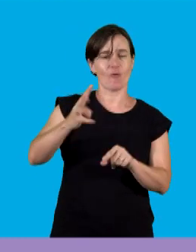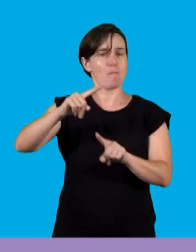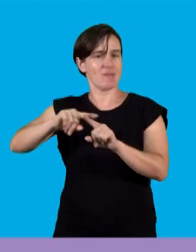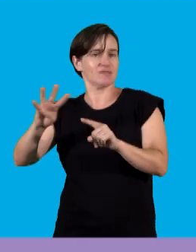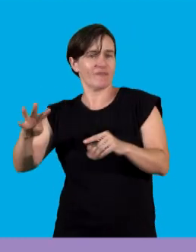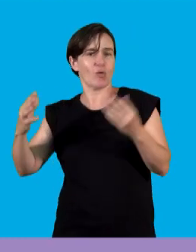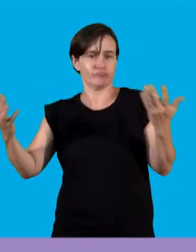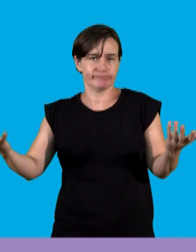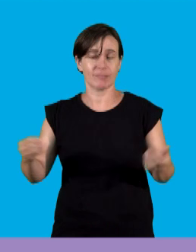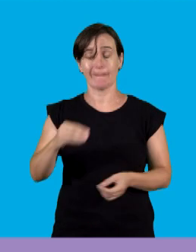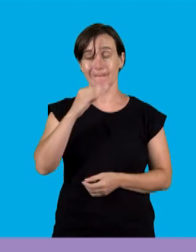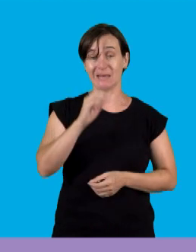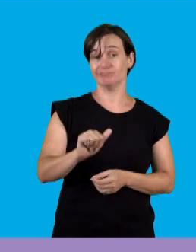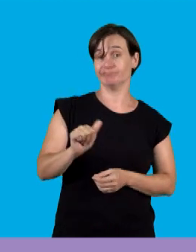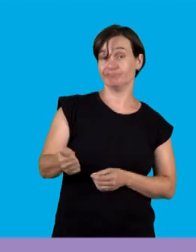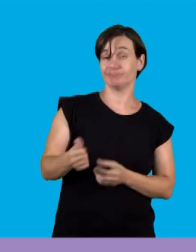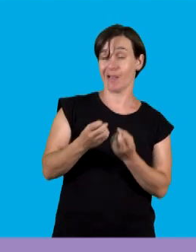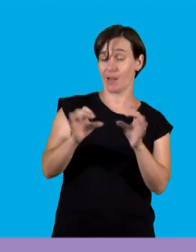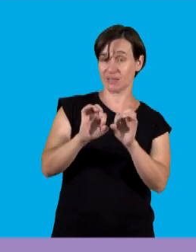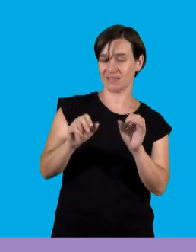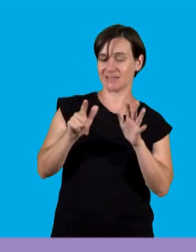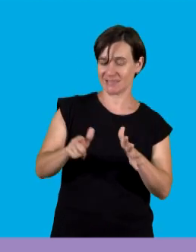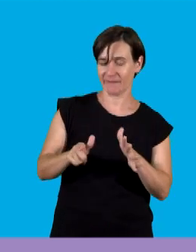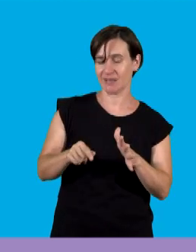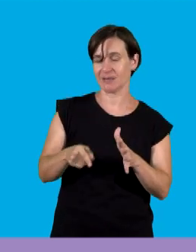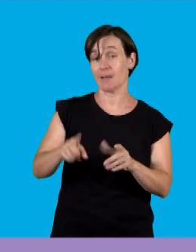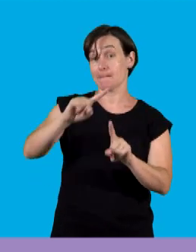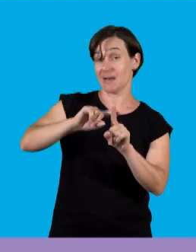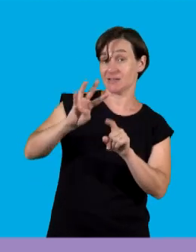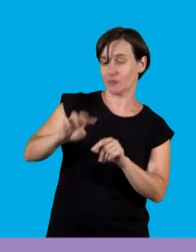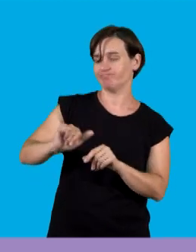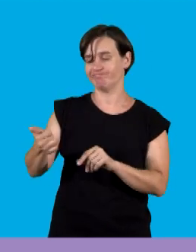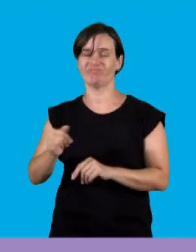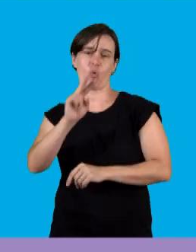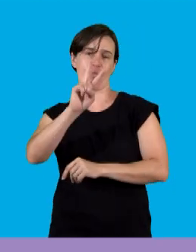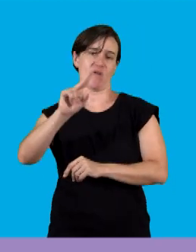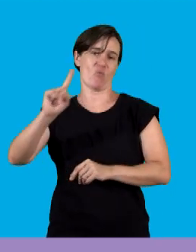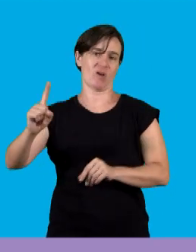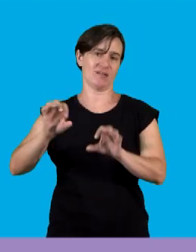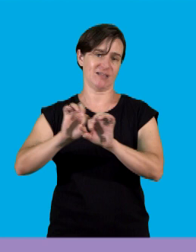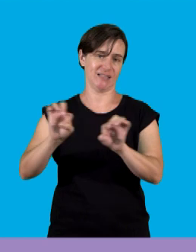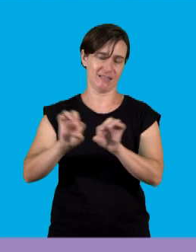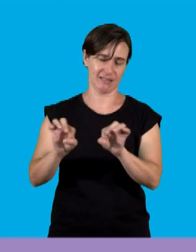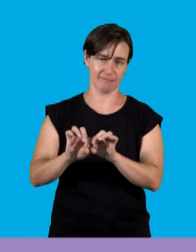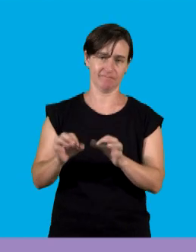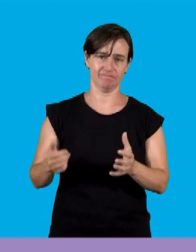that 4, and that of course is going to give us 17, and we add that 4 again, that is going